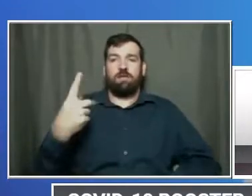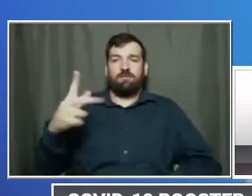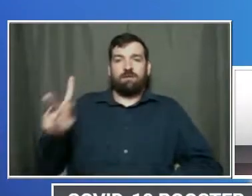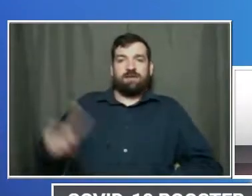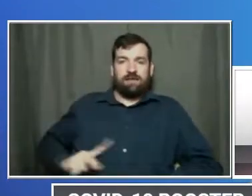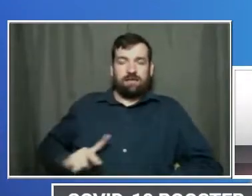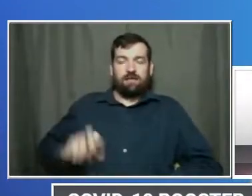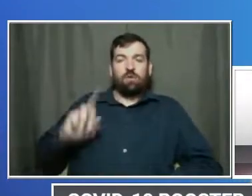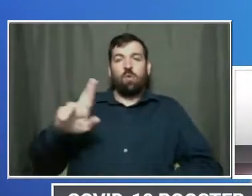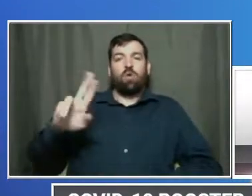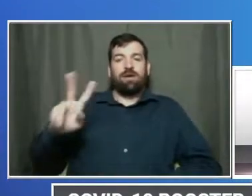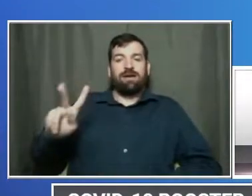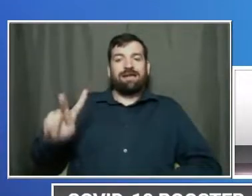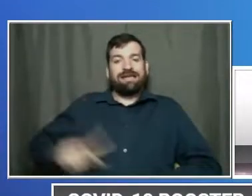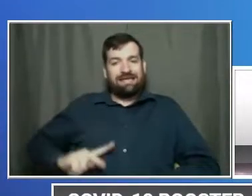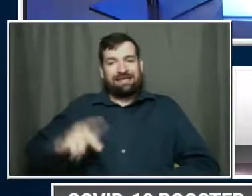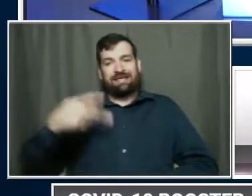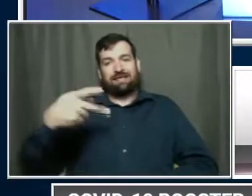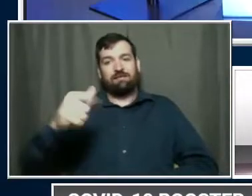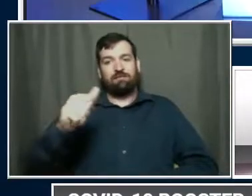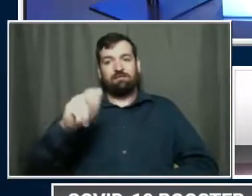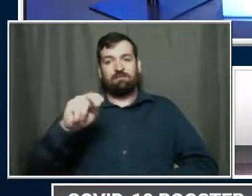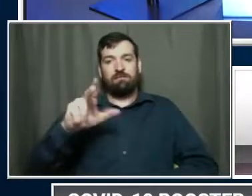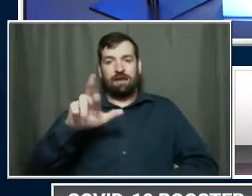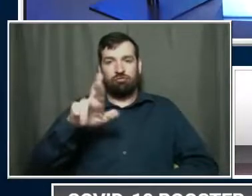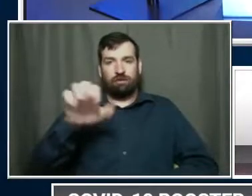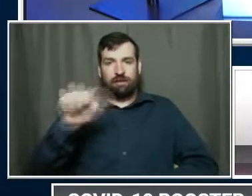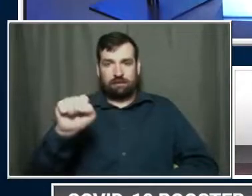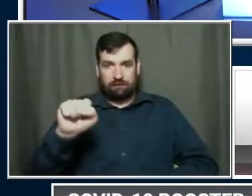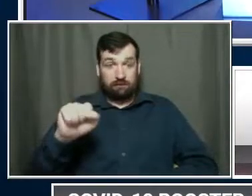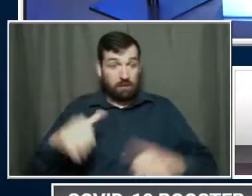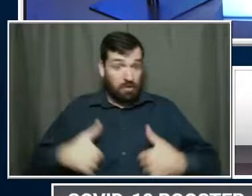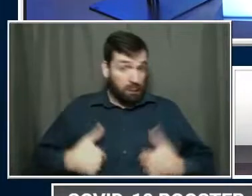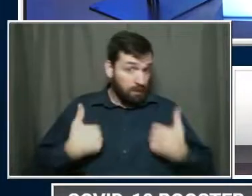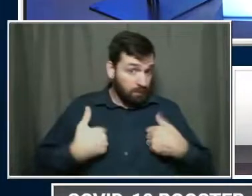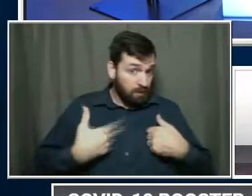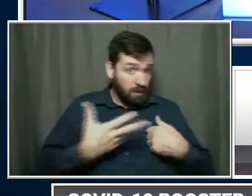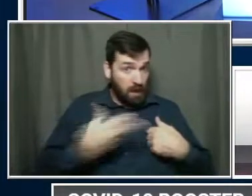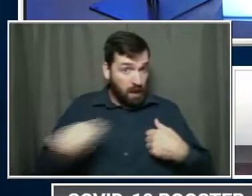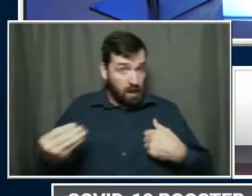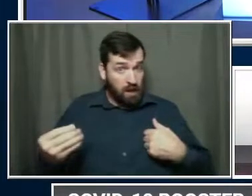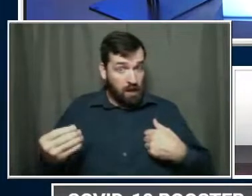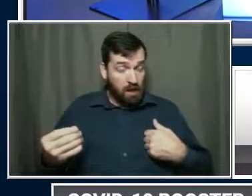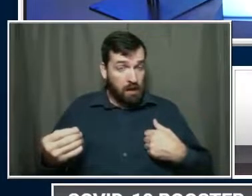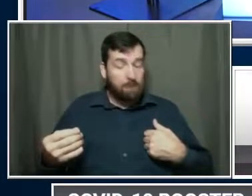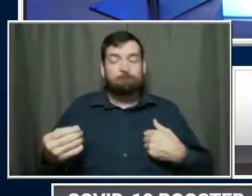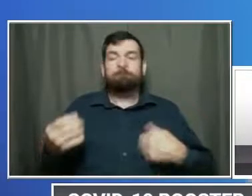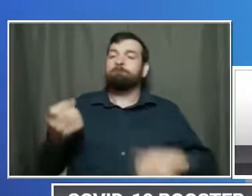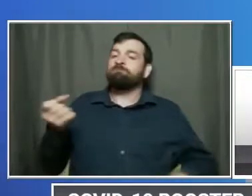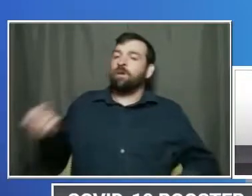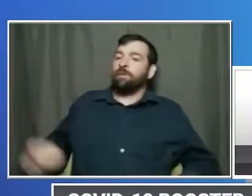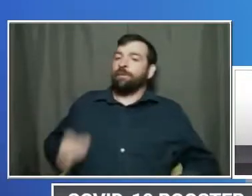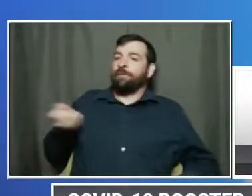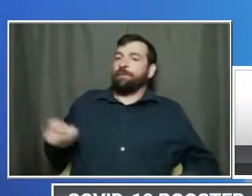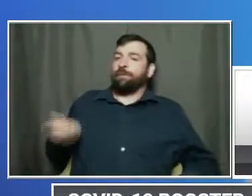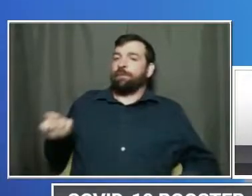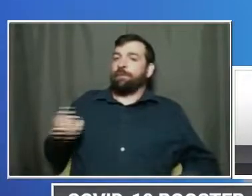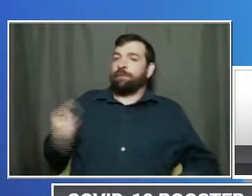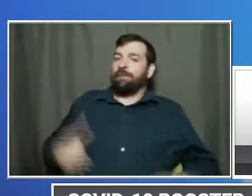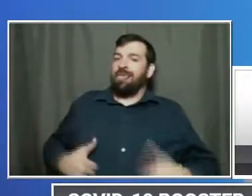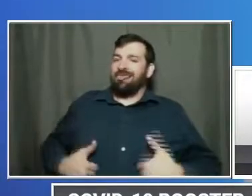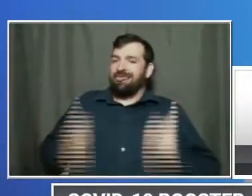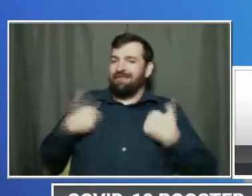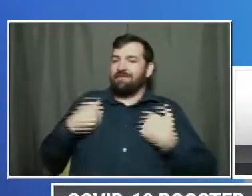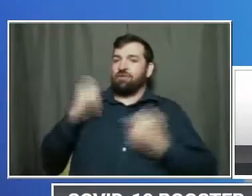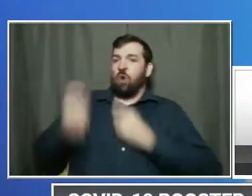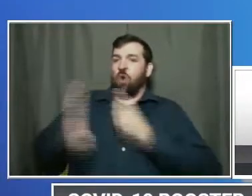pancreas transplants that year. And those were living and We deceased. actually held living donors for a while, for a few months, till we figured out